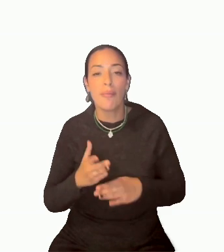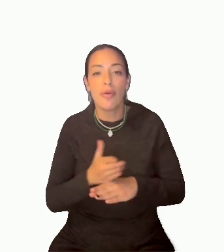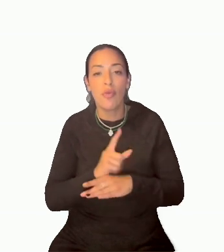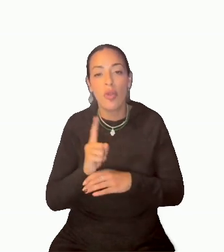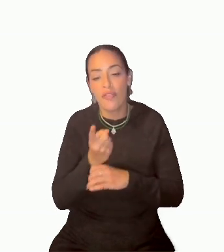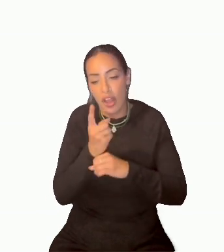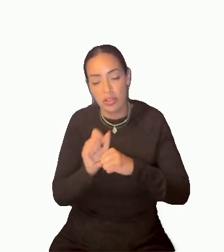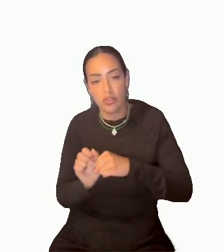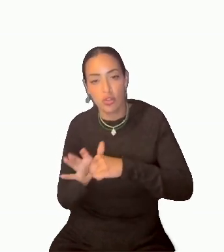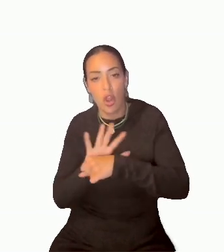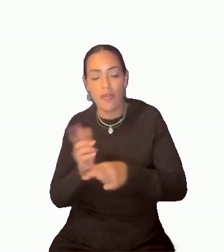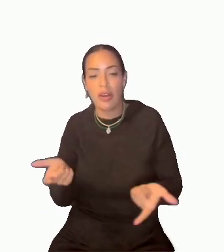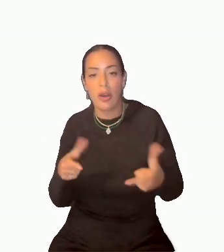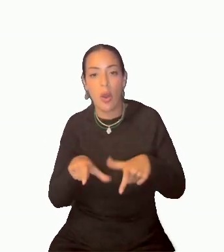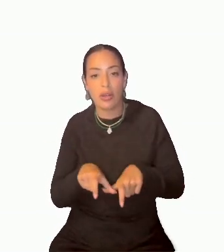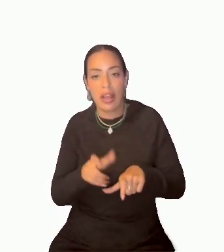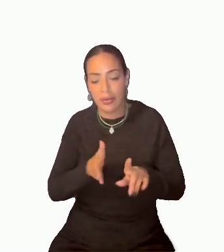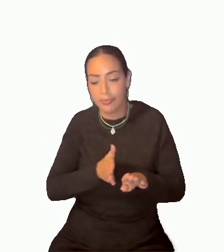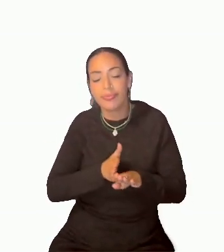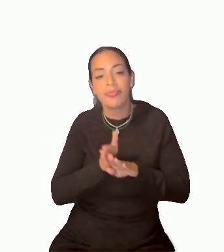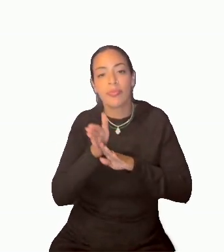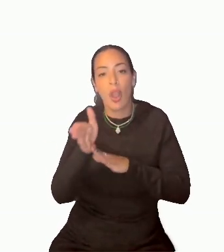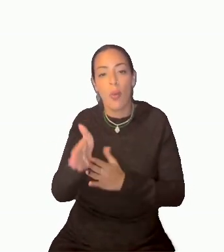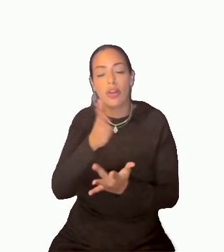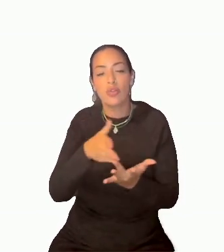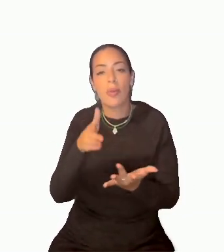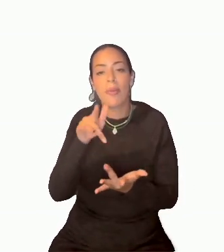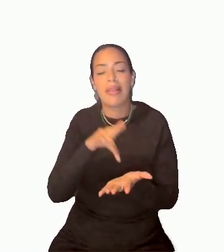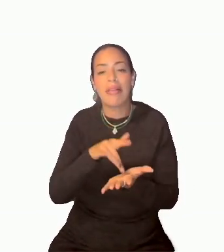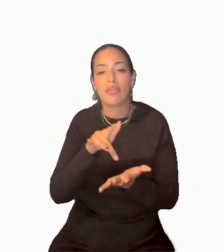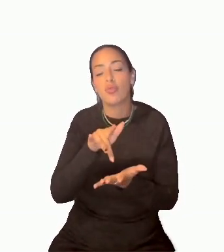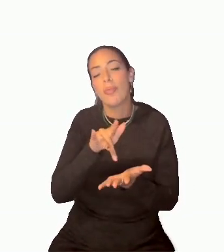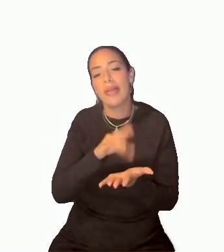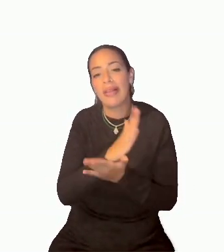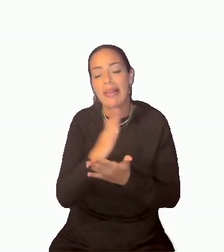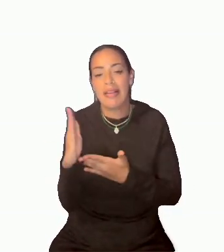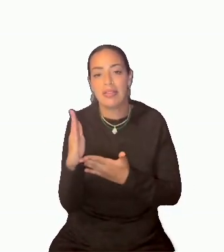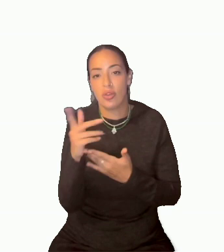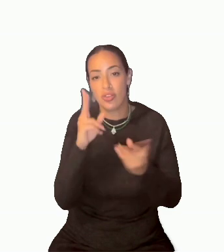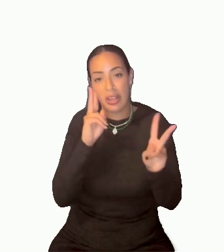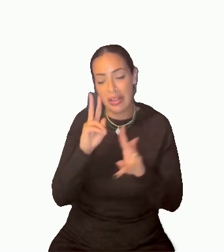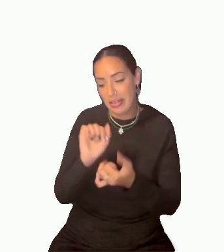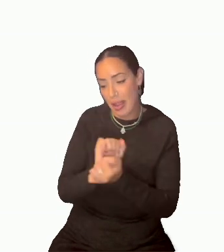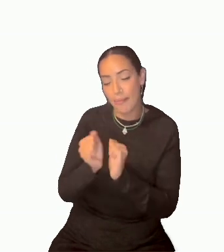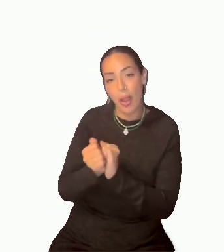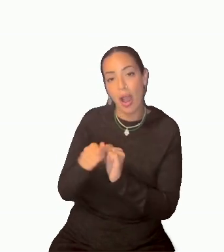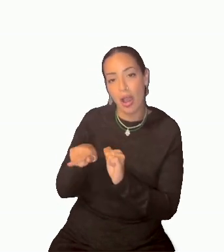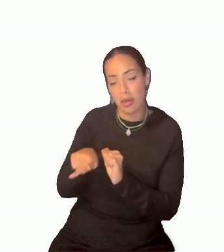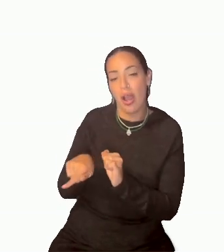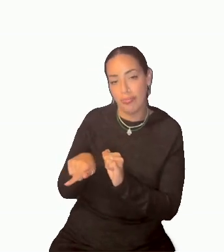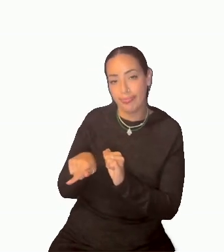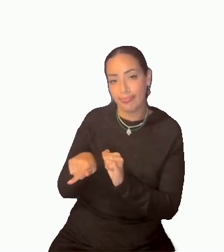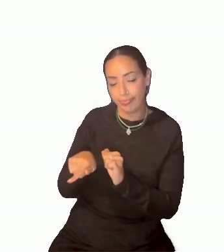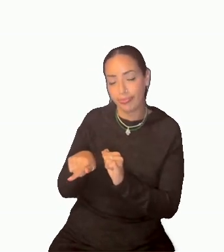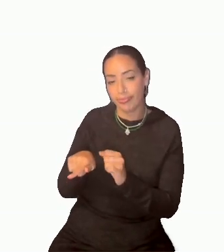I travelled to the Middle East with a bereaved fiancée so that she could see her partner following a fatal accident. The country didn't recognise